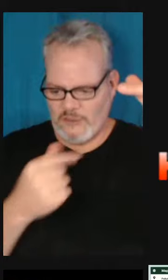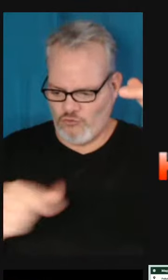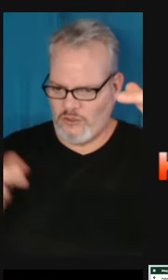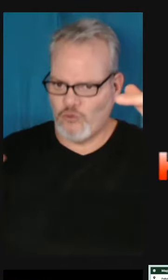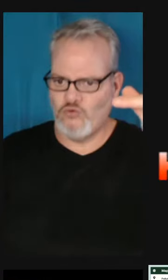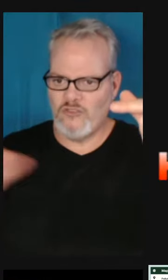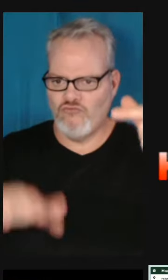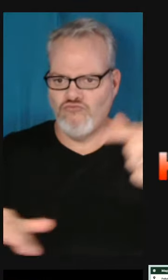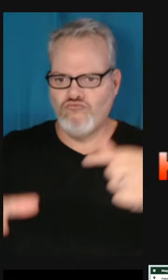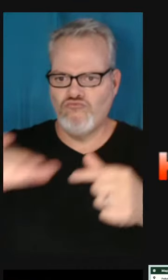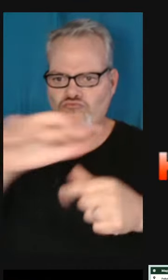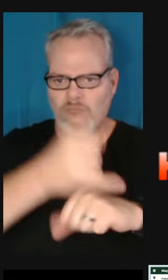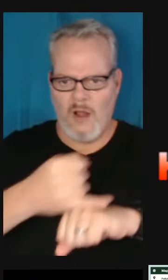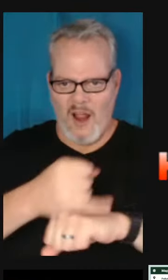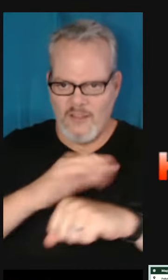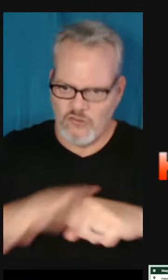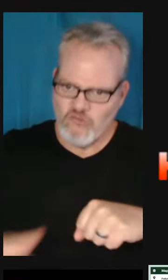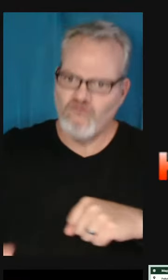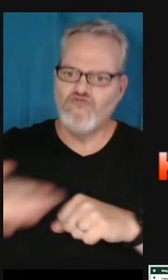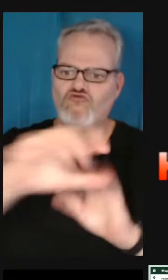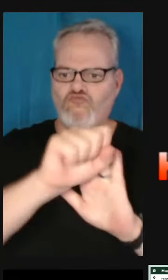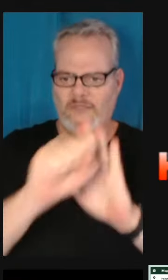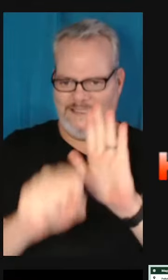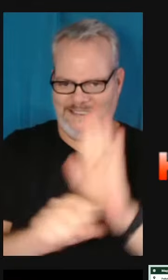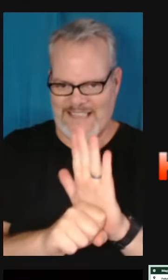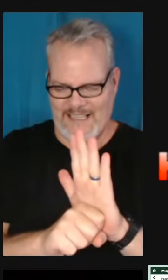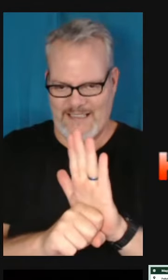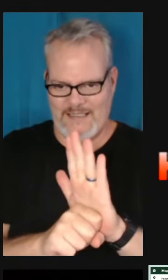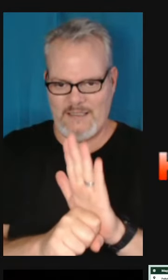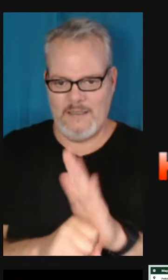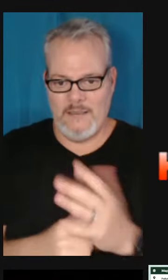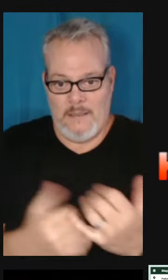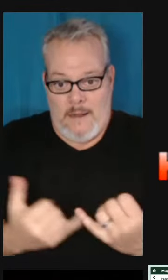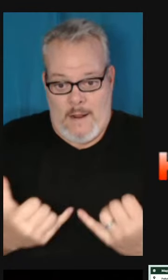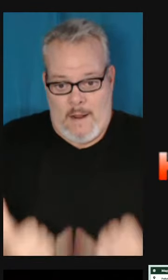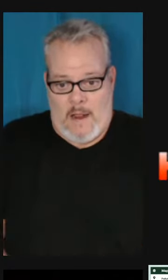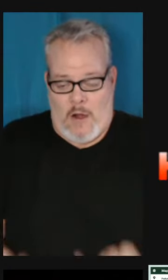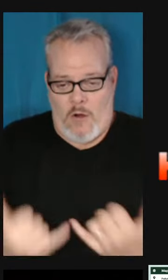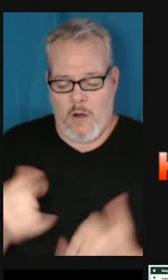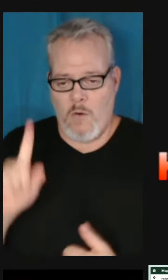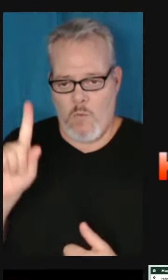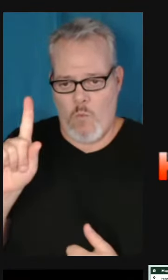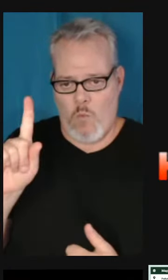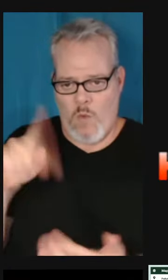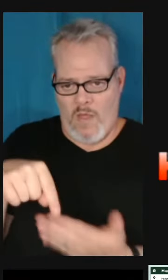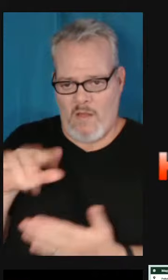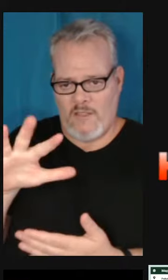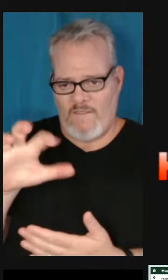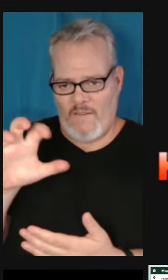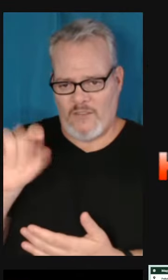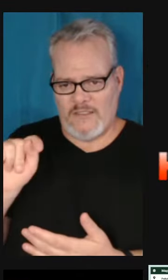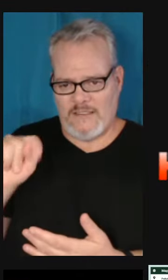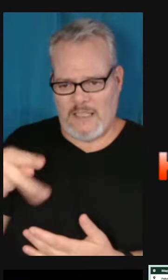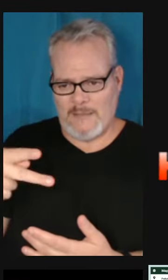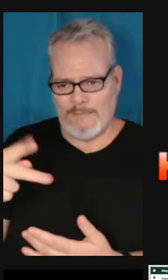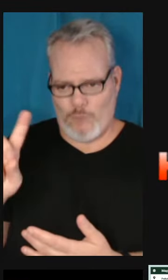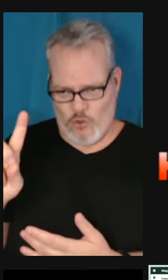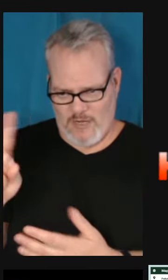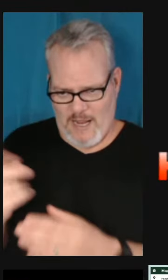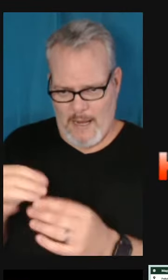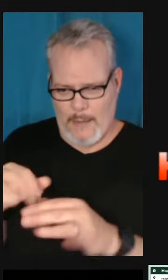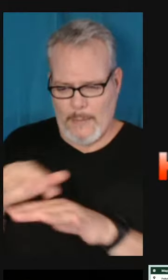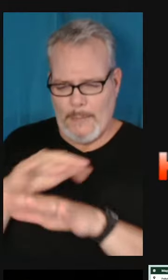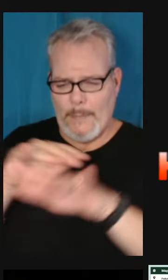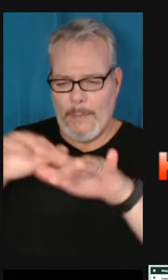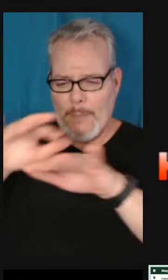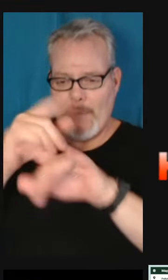statewide. And given the current 1,500 ton per day emission rate from Kīlauea, this